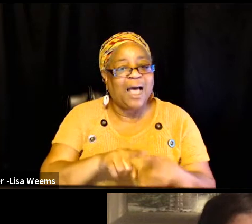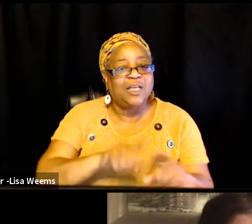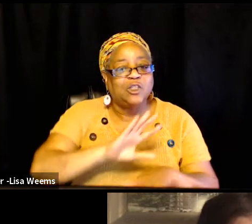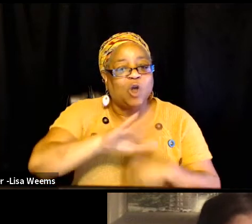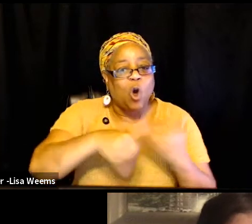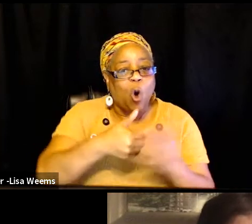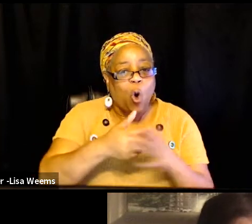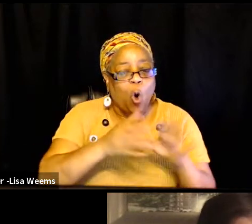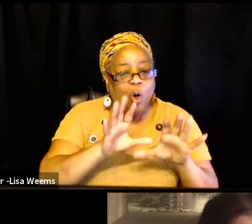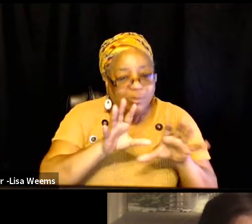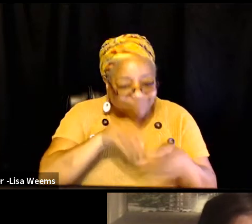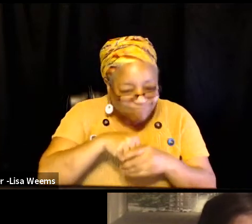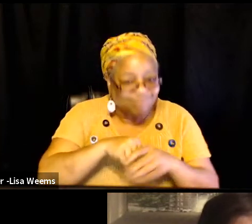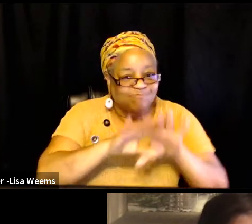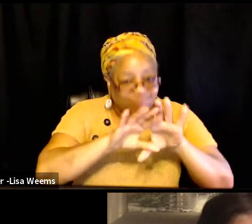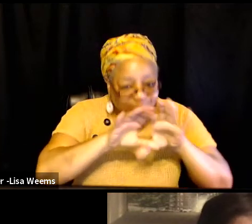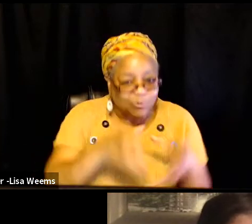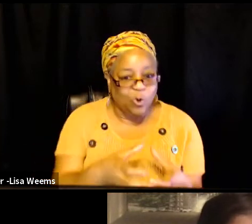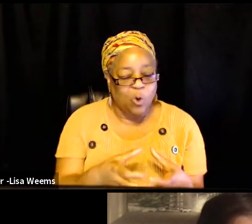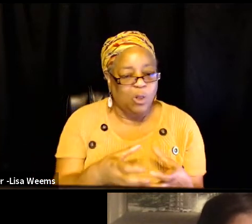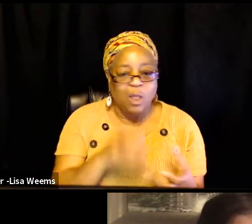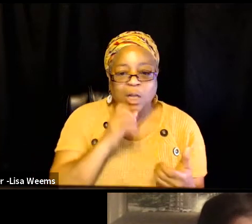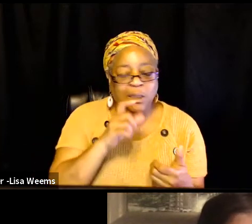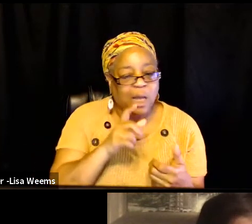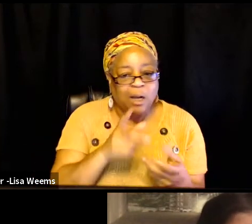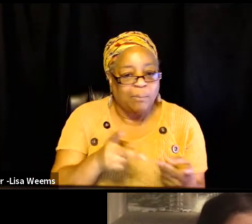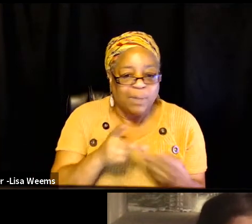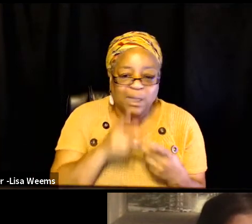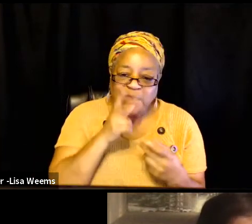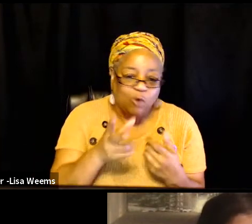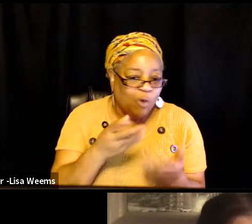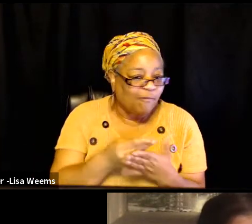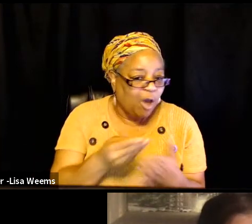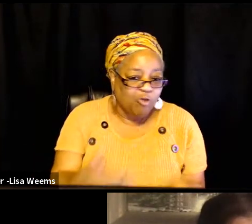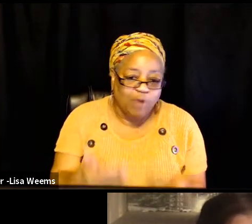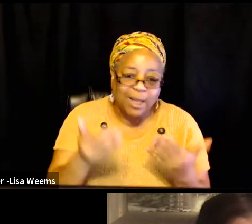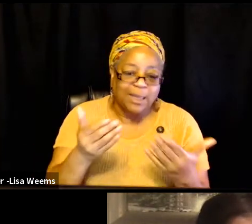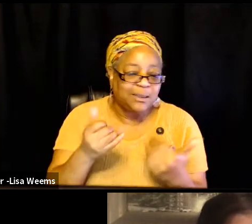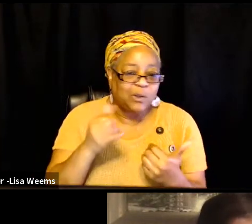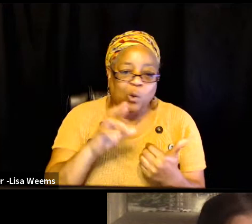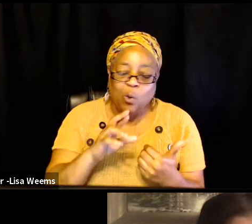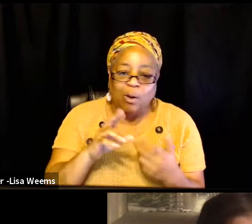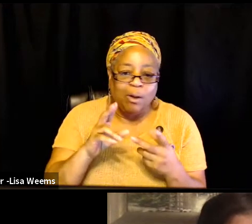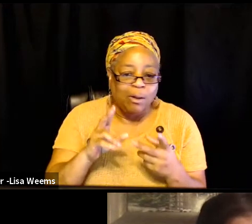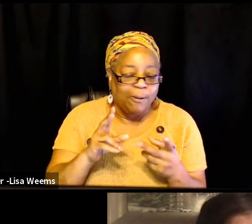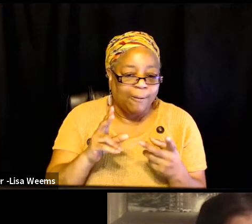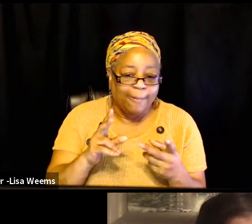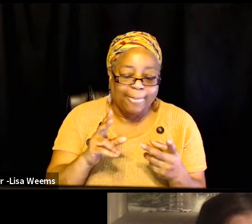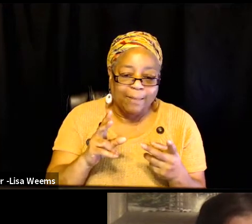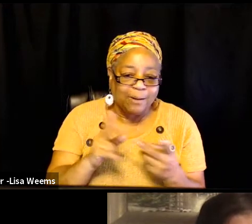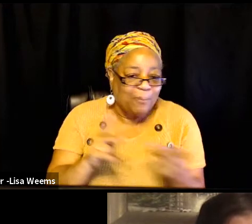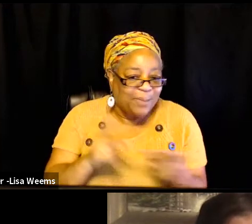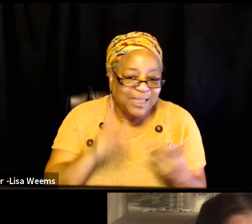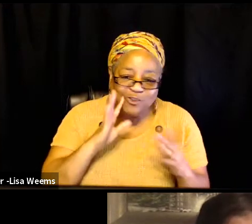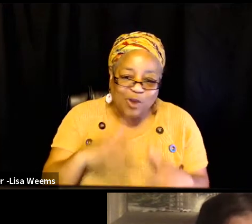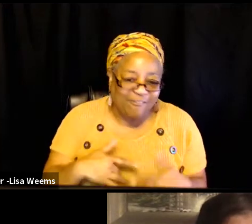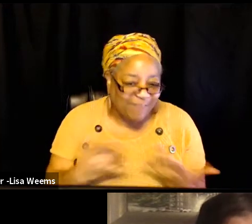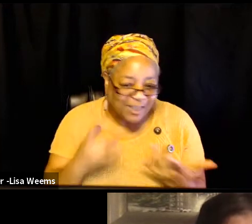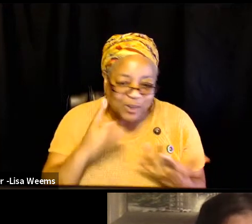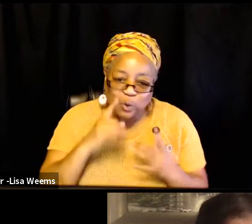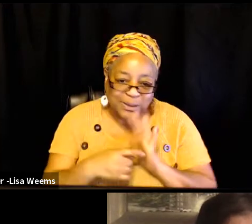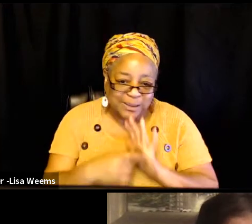for connoisseurship, or not just a place for fundraising, or just like a place that generates revenue. It's a place that exists in a